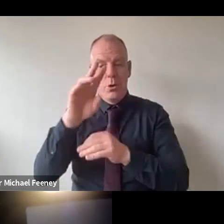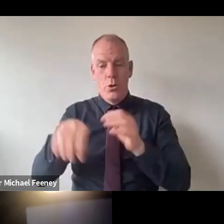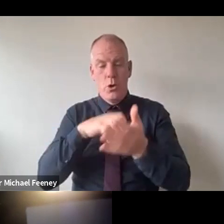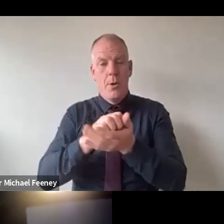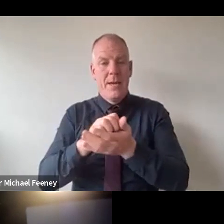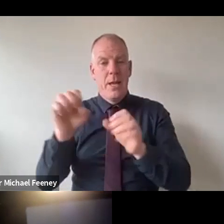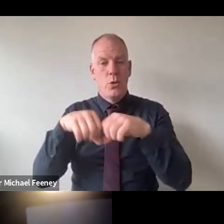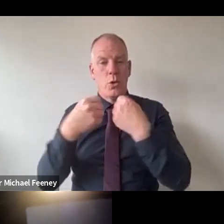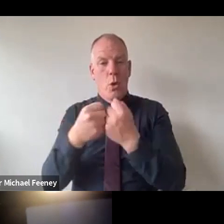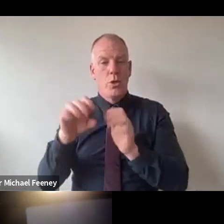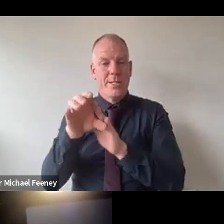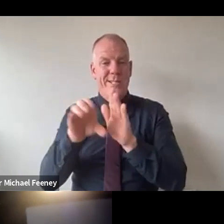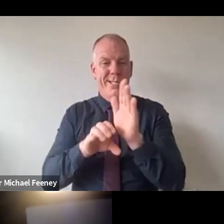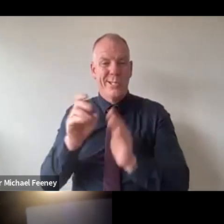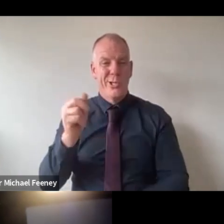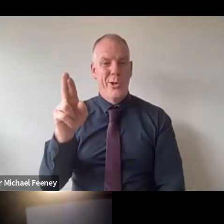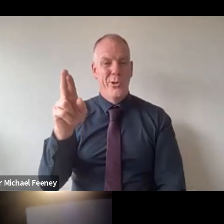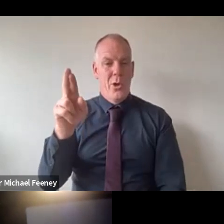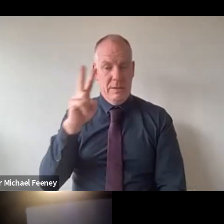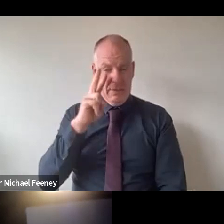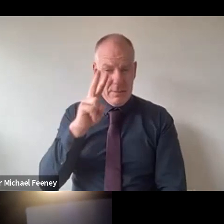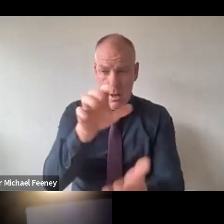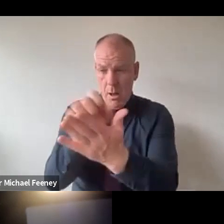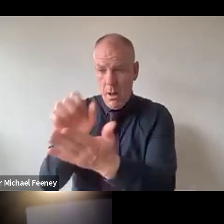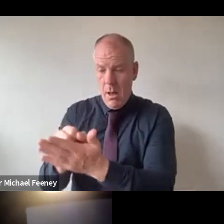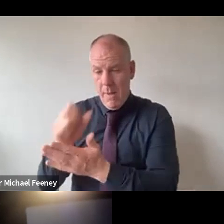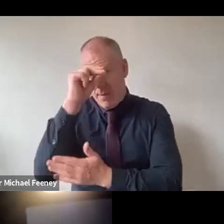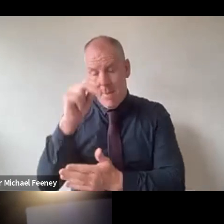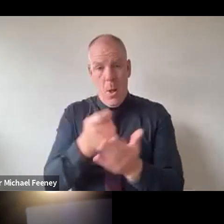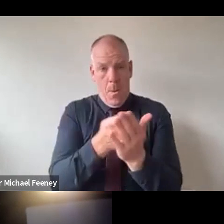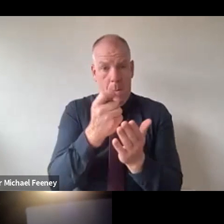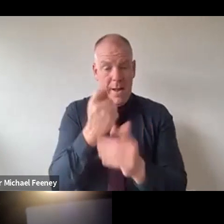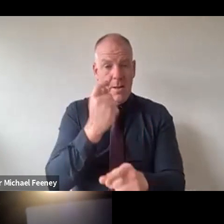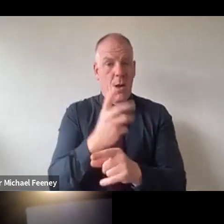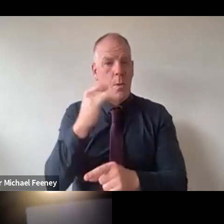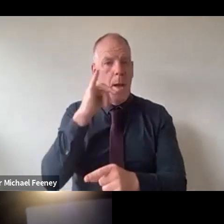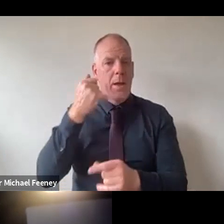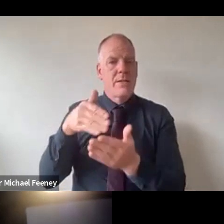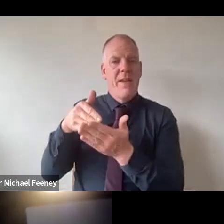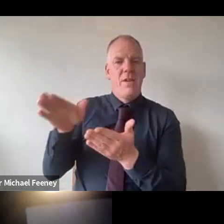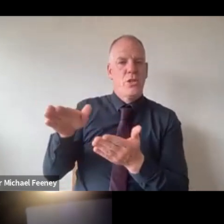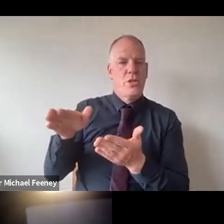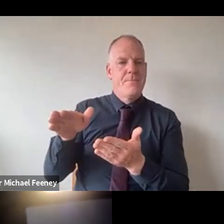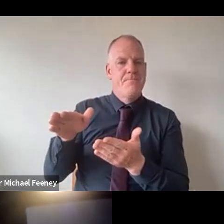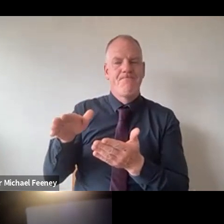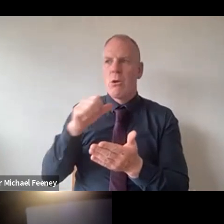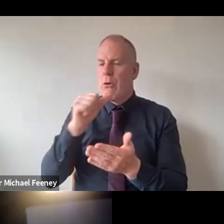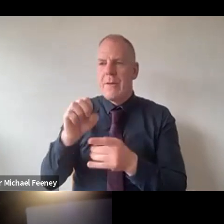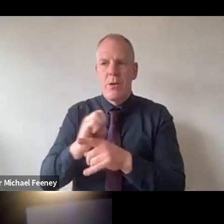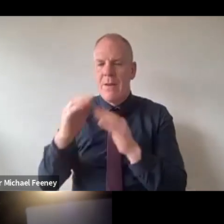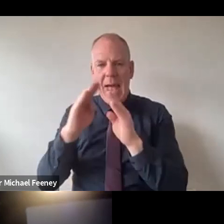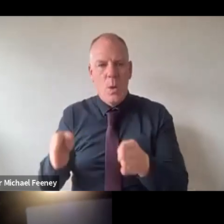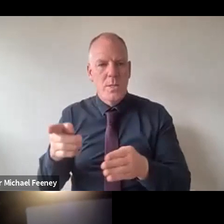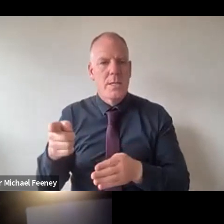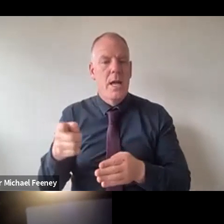we have seen cases where complaints were brought because of evictions or lack of adequate housing, and